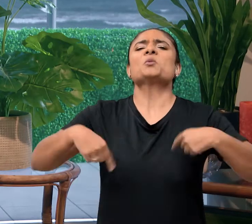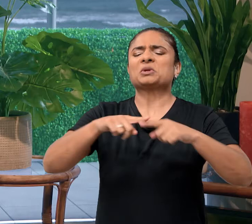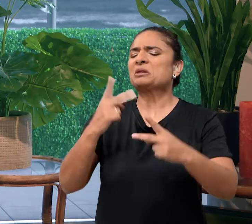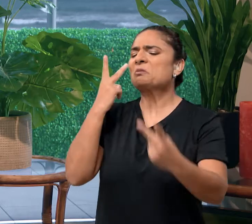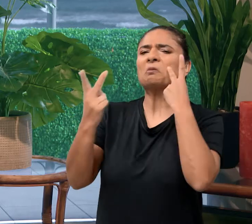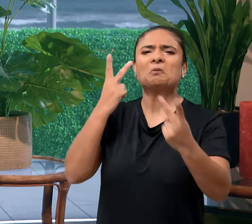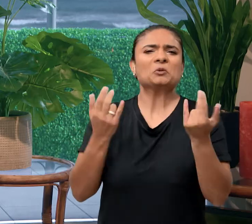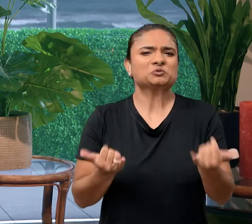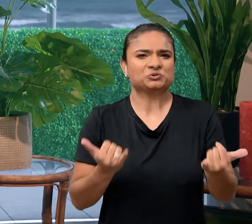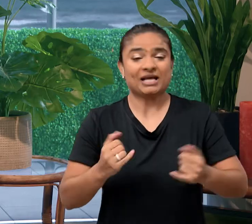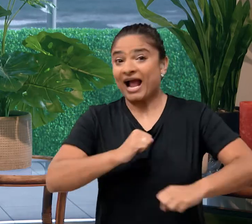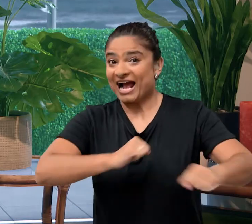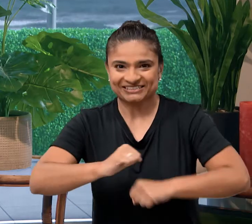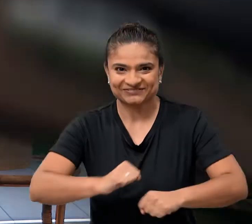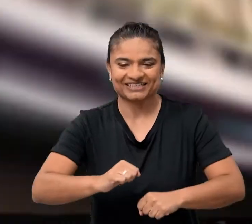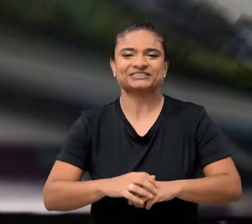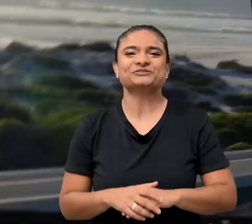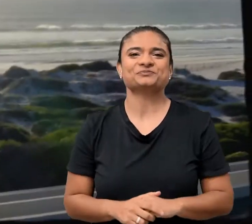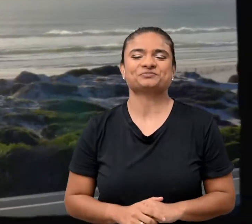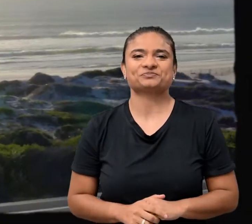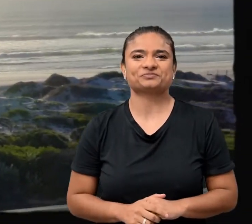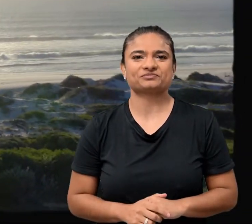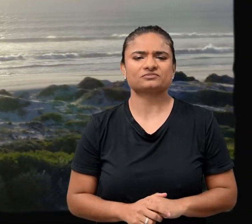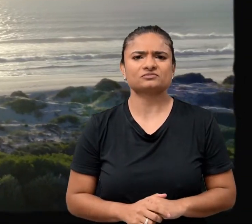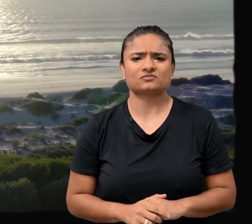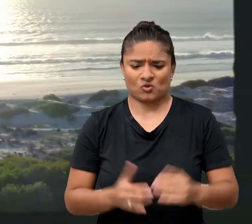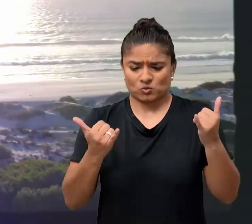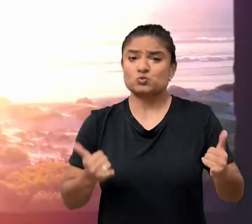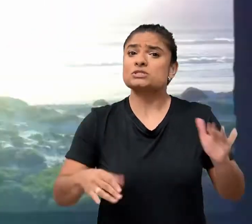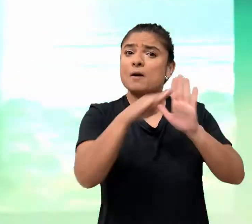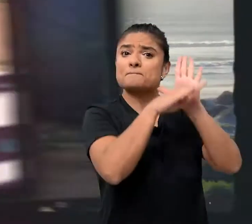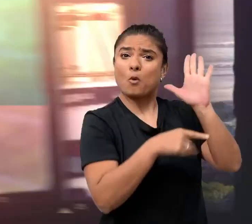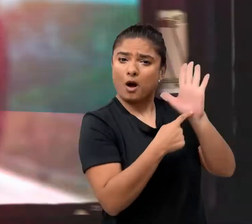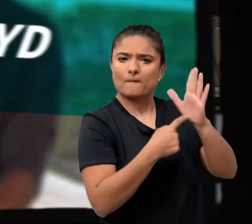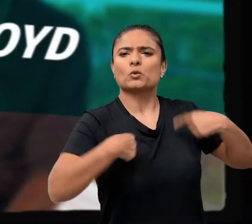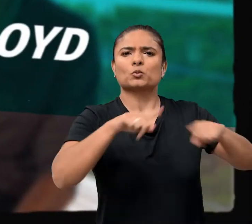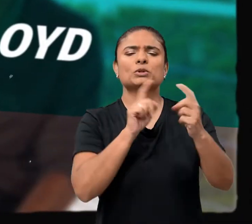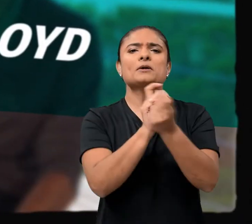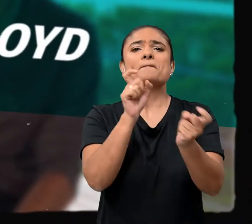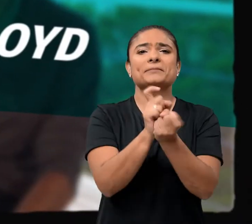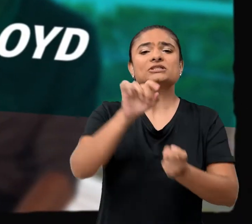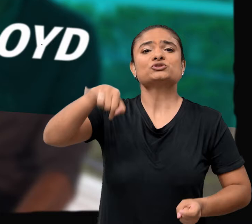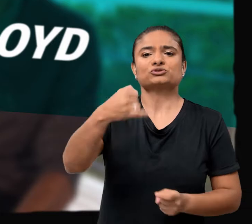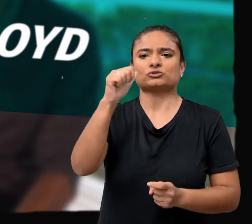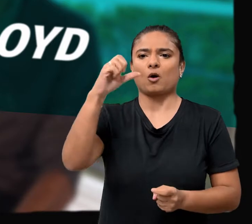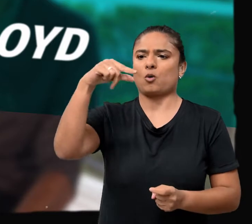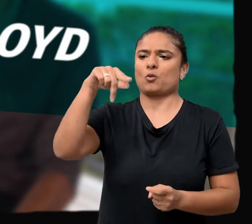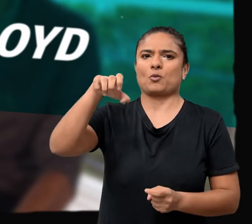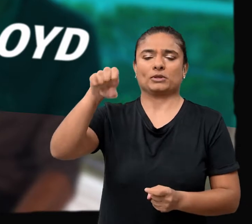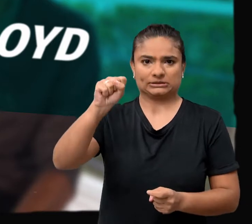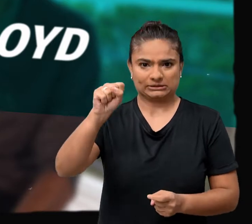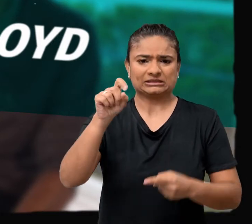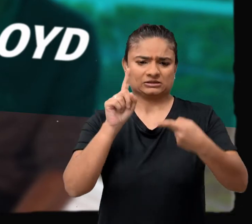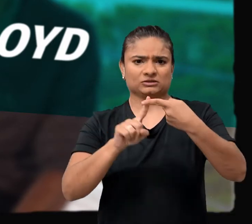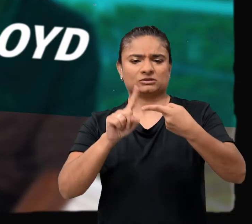attitudes. Now, let's get activated. In today's program, Dr. Jacques Lloyd has been lobbying for